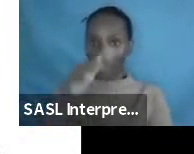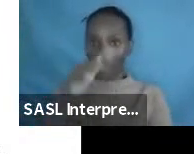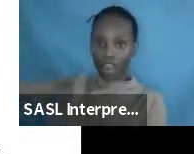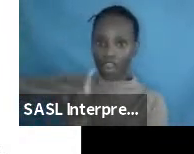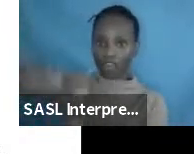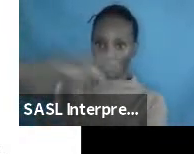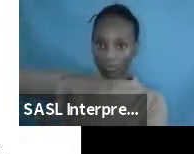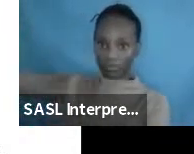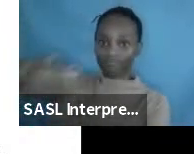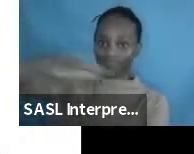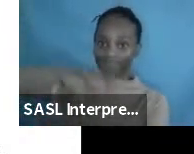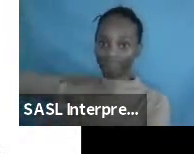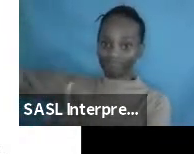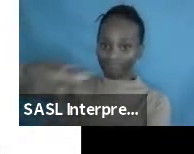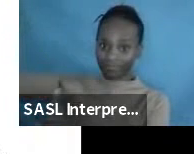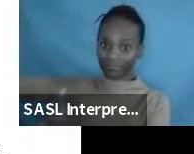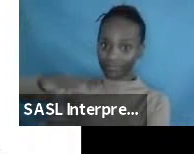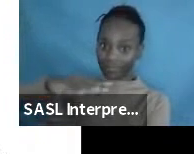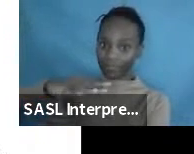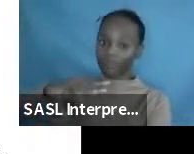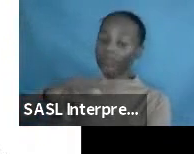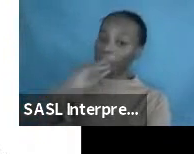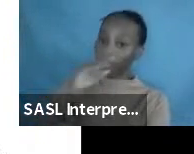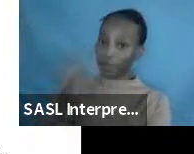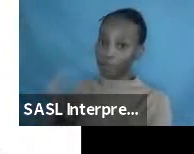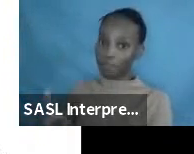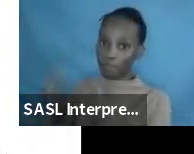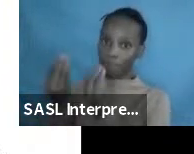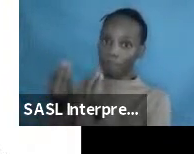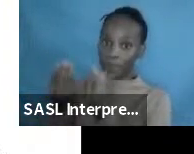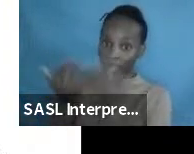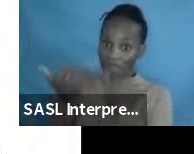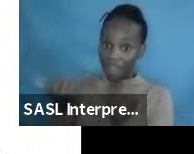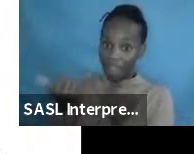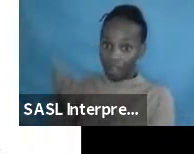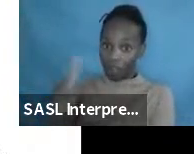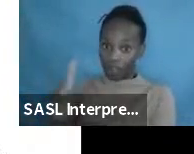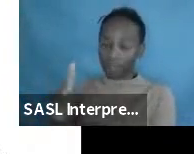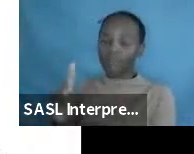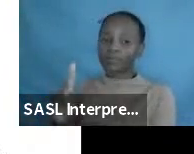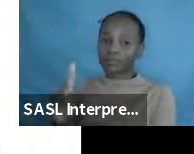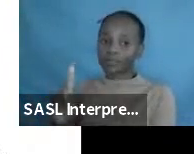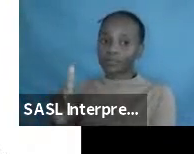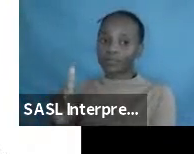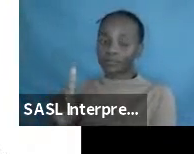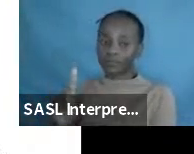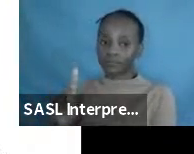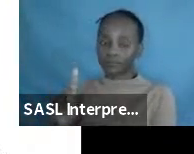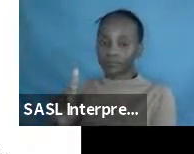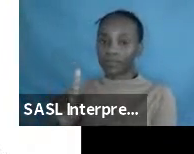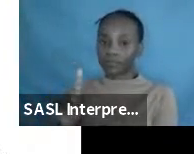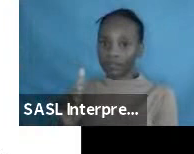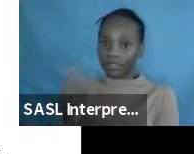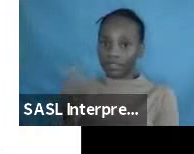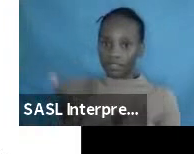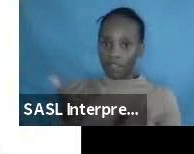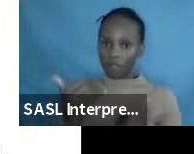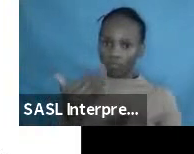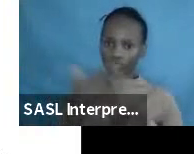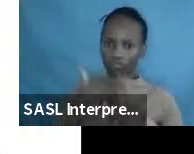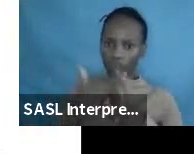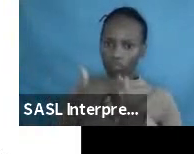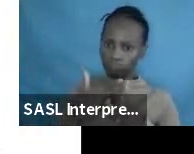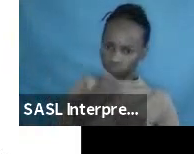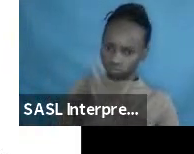the capacity that we currently have at the moment is dealing with, it is a commendable job. There is more that can